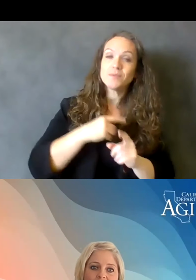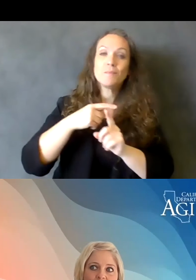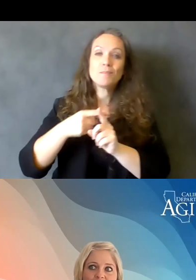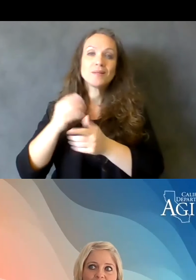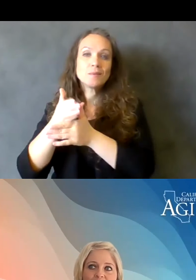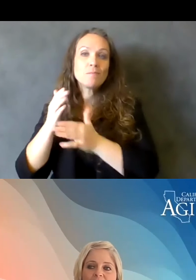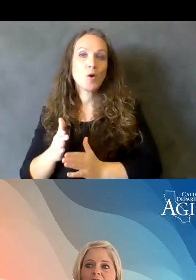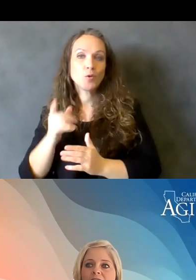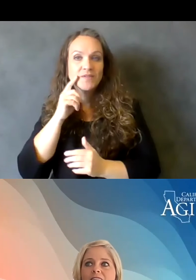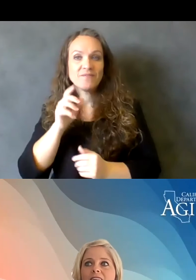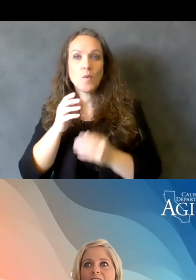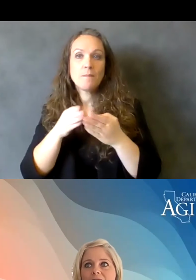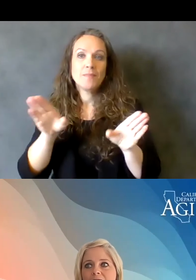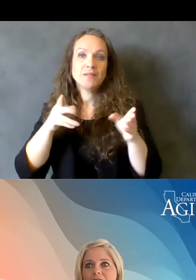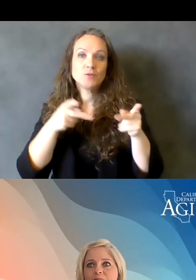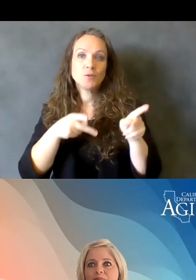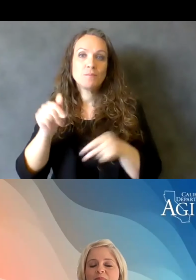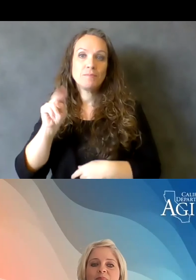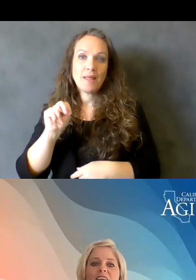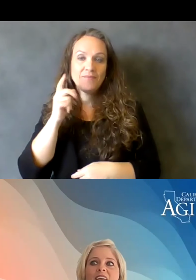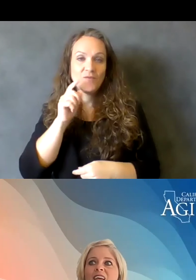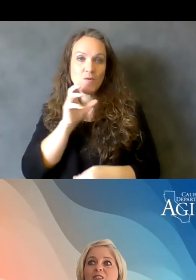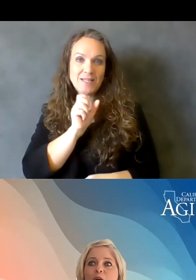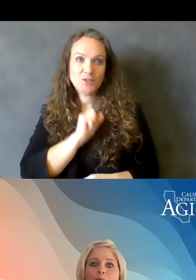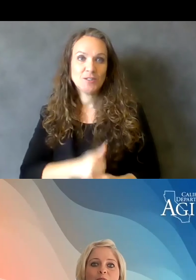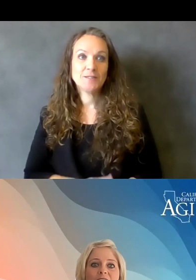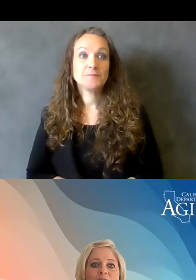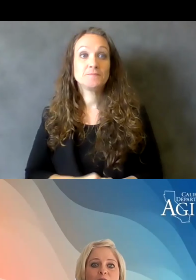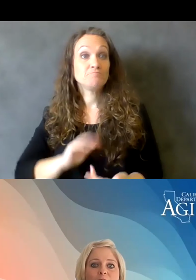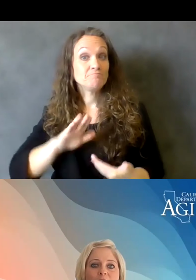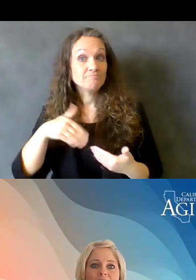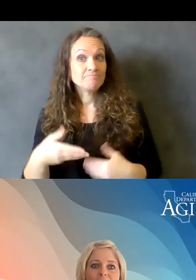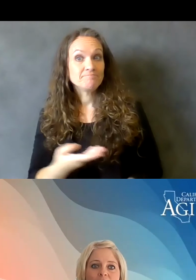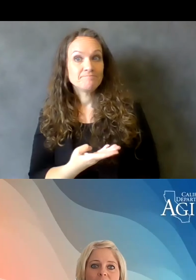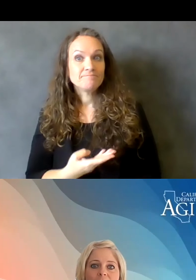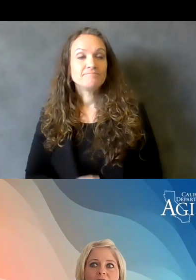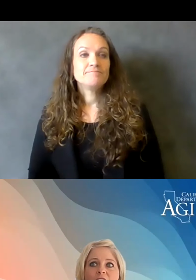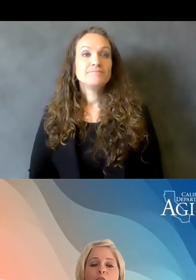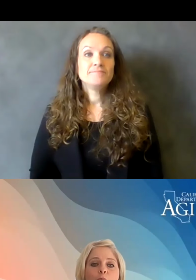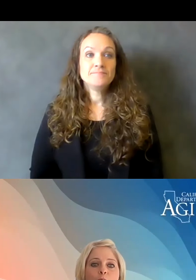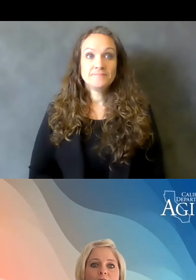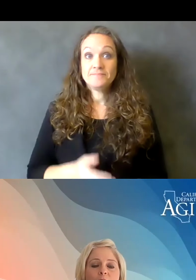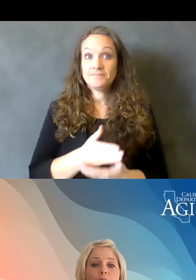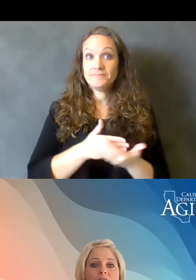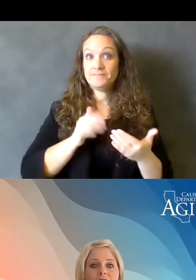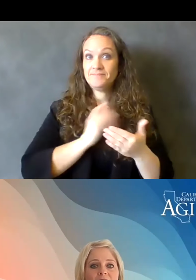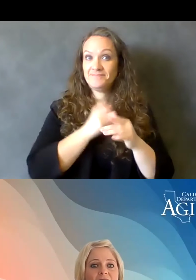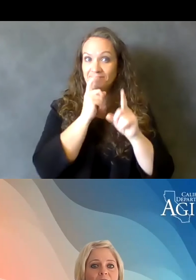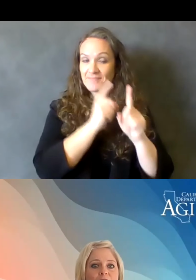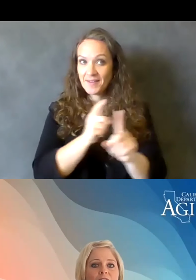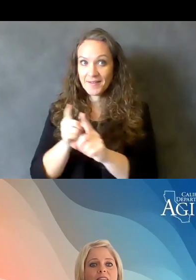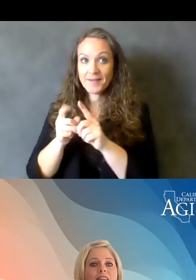Plan for Aging. Next slide. So moving on to some of our initiatives. We